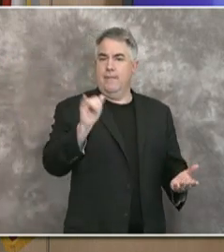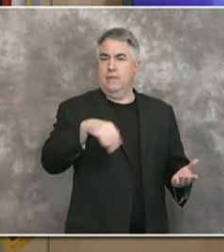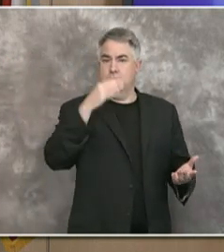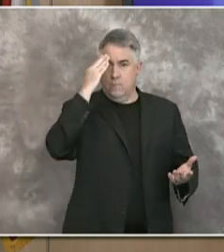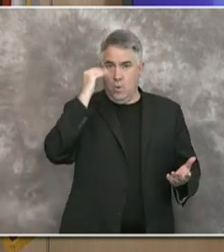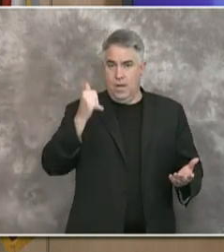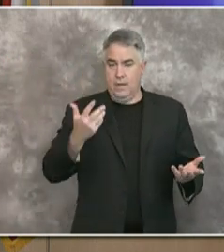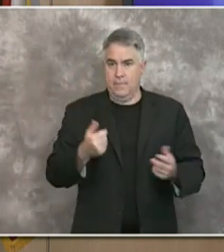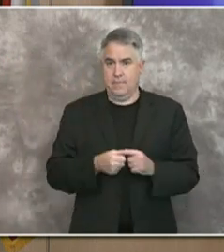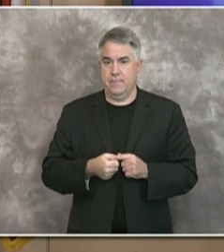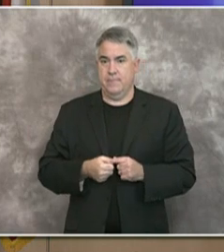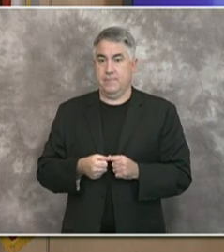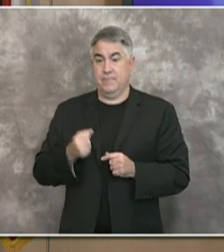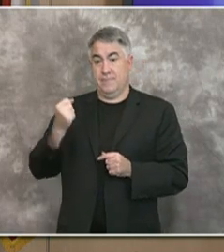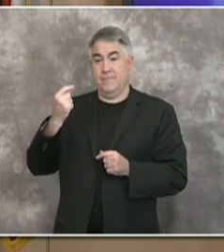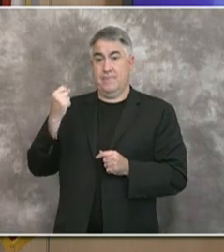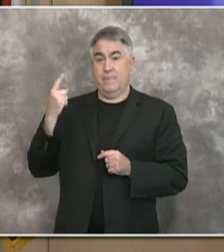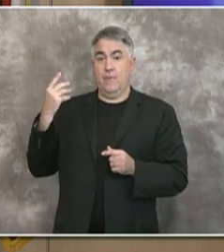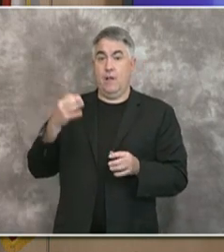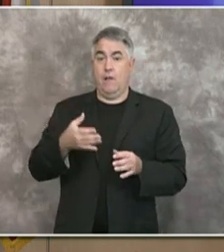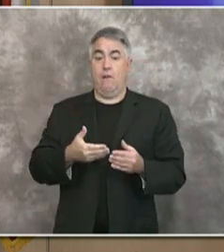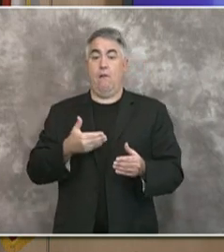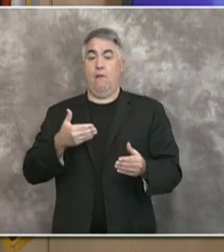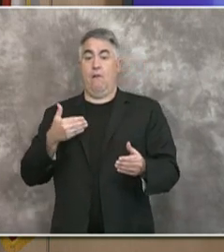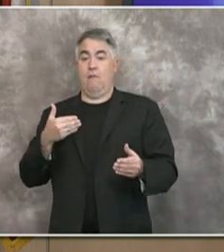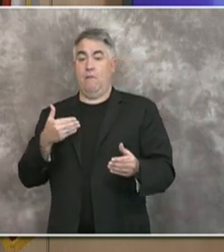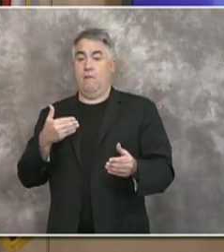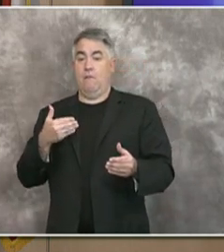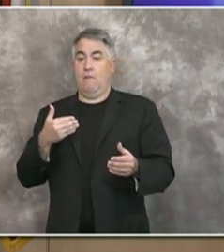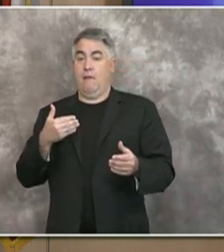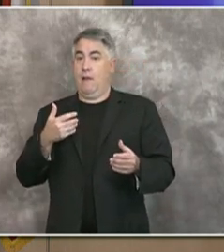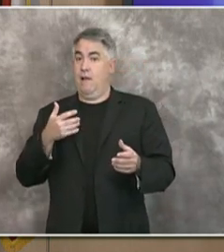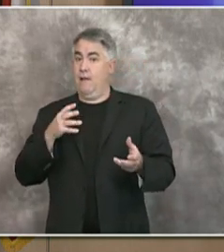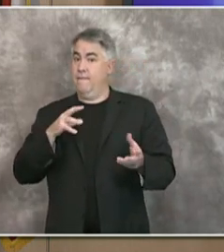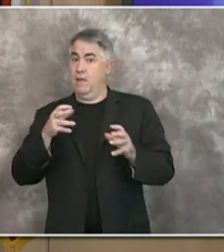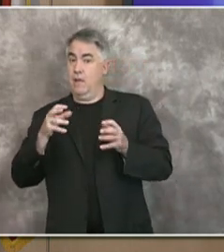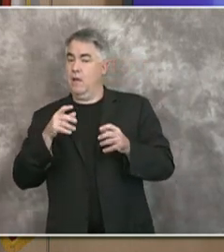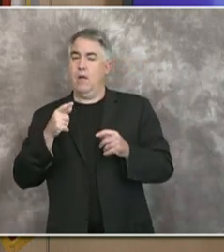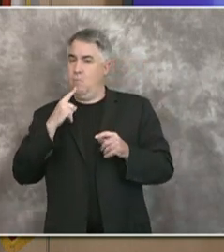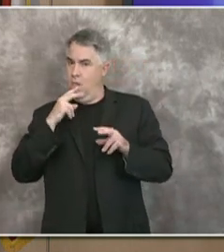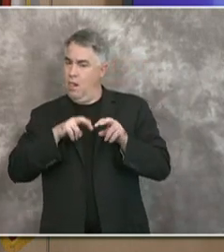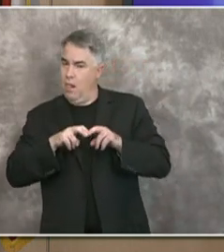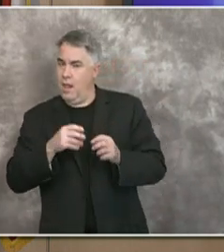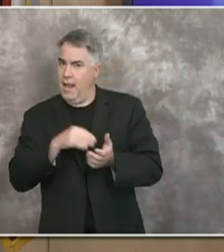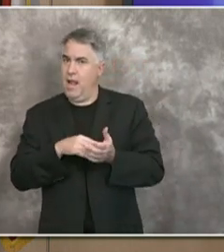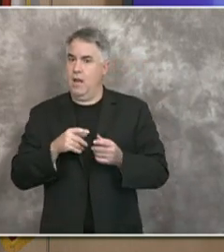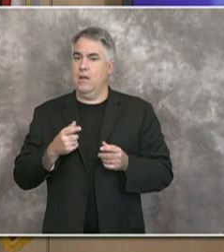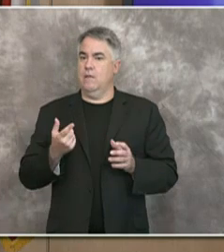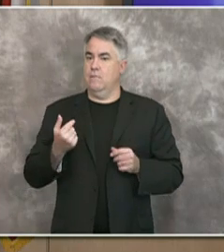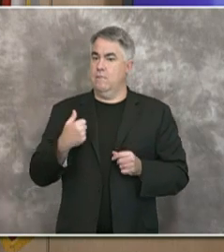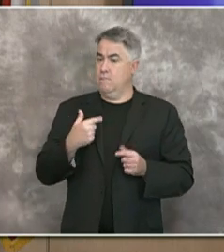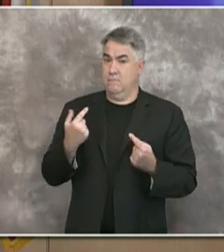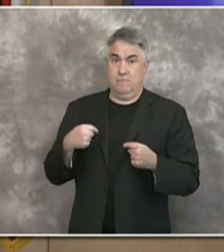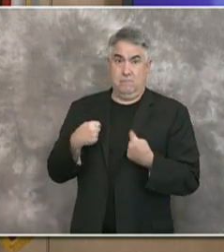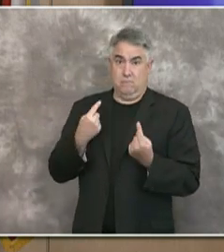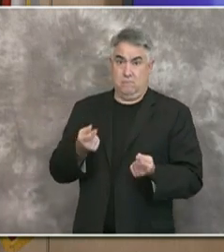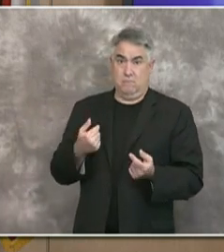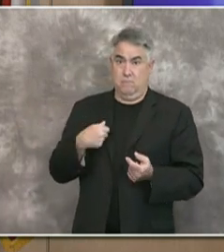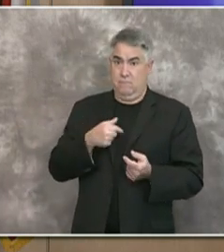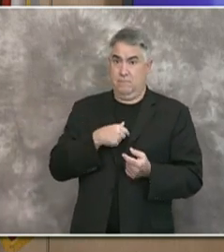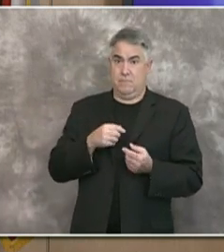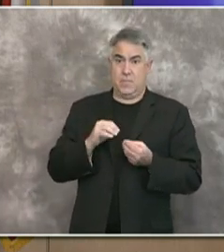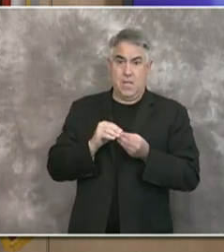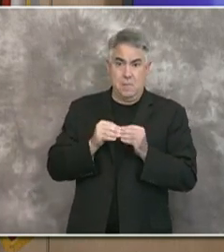those trigger and move in a different direction, then we would have to reassess our ability to move forward. But right now, based on the numbers, based on the data we